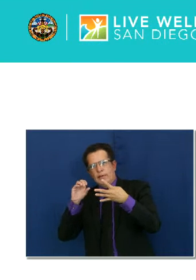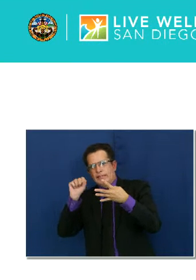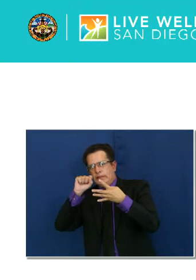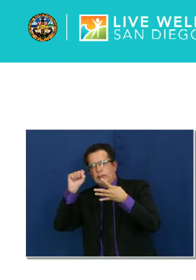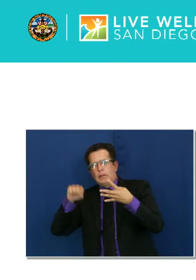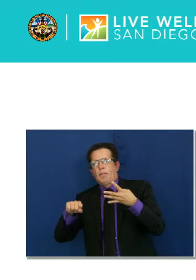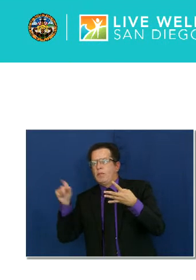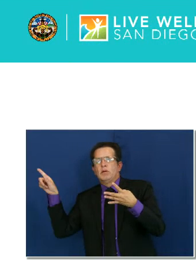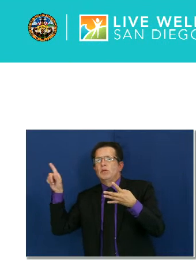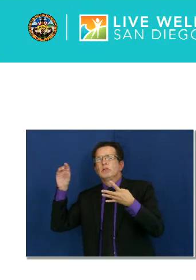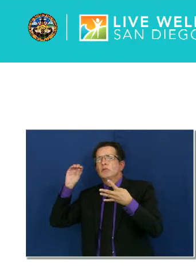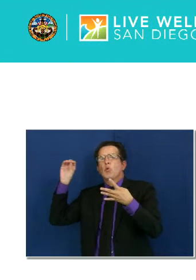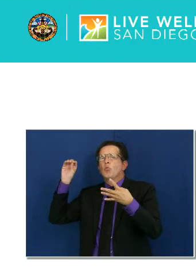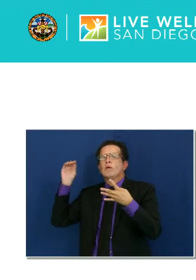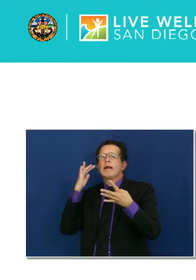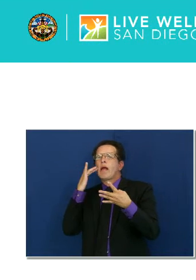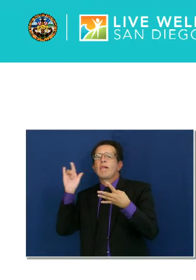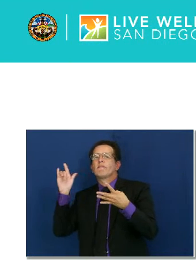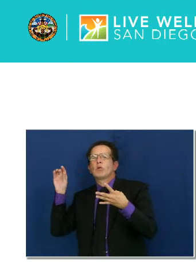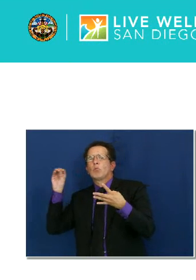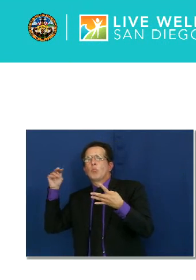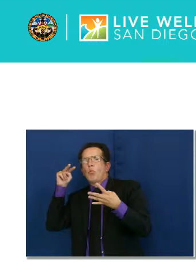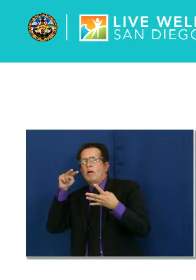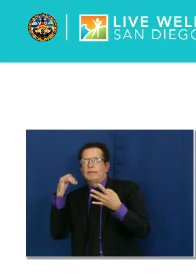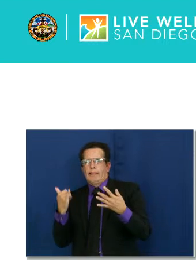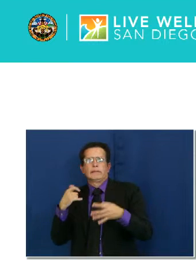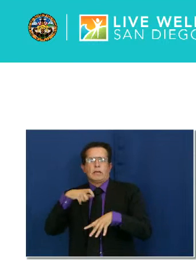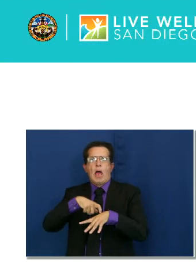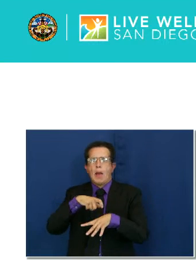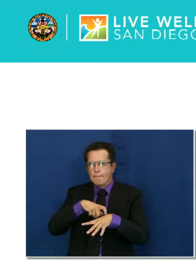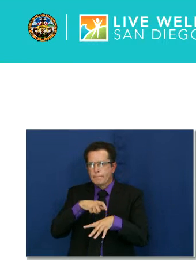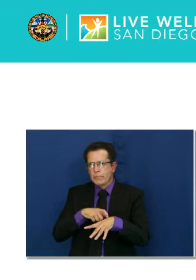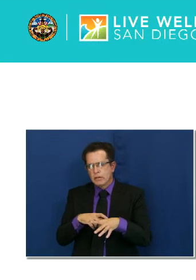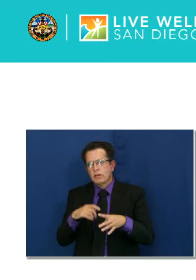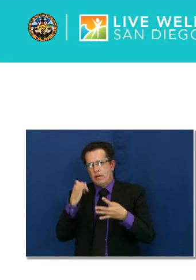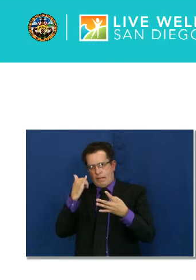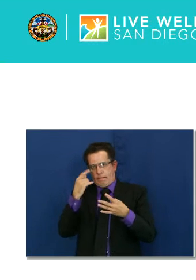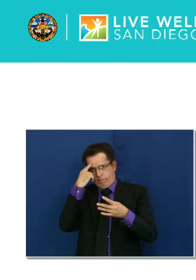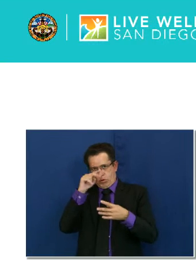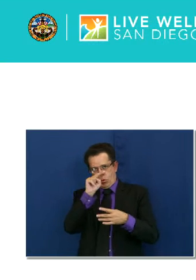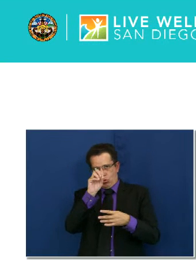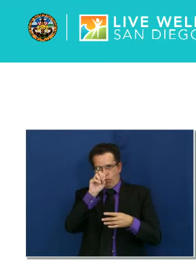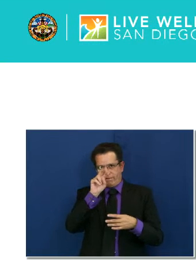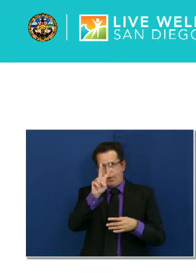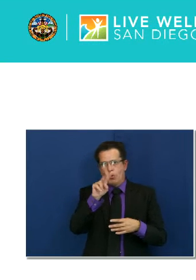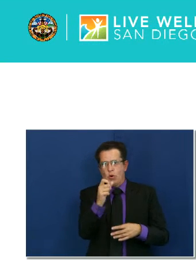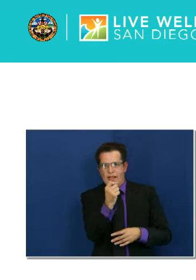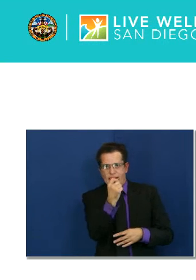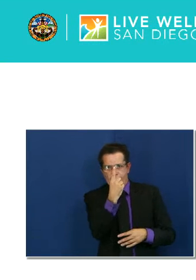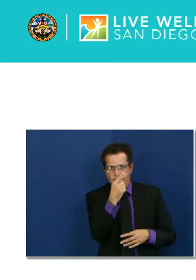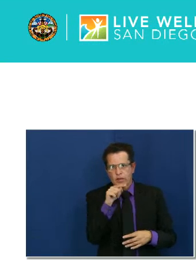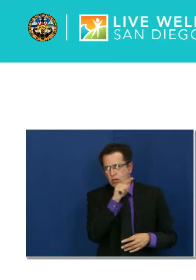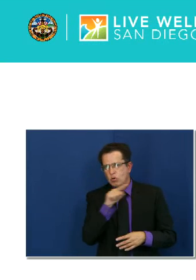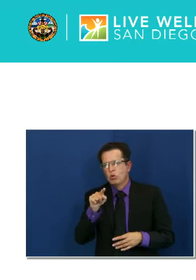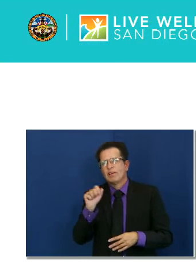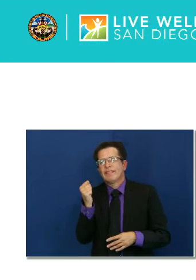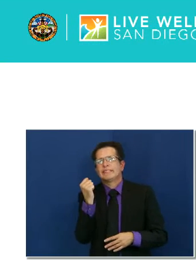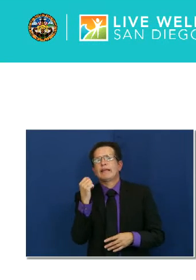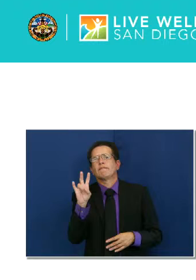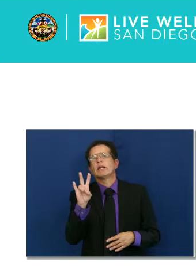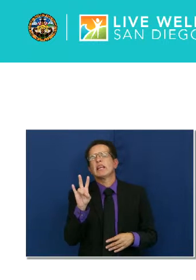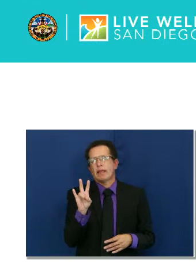movement in either direction at this time. And this is for the period of November 11th through the